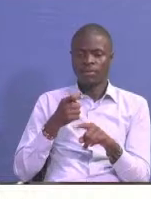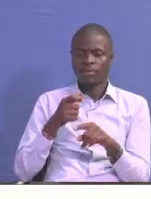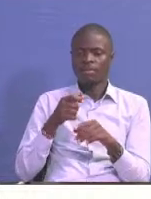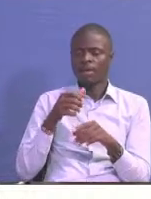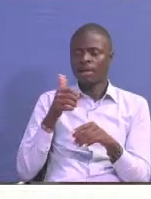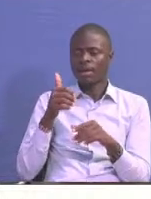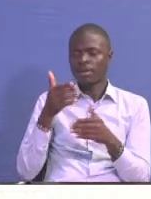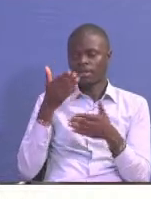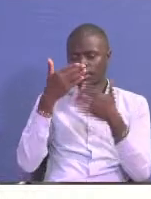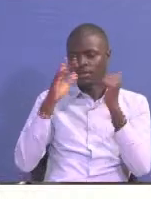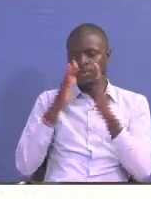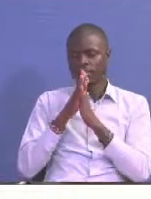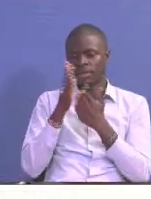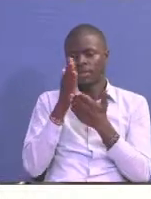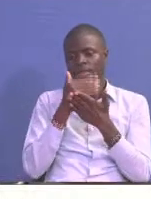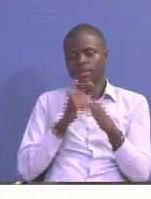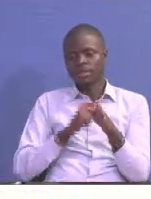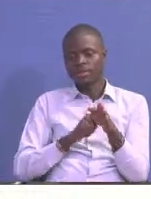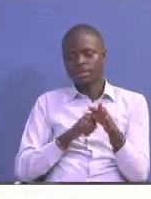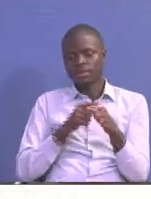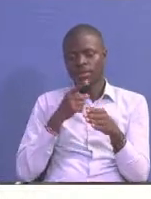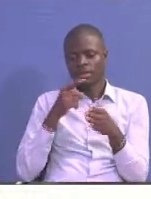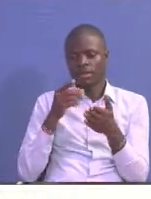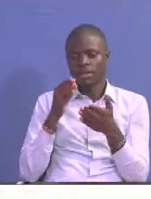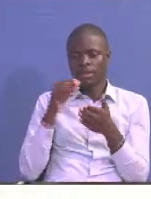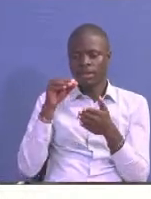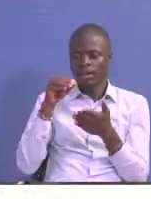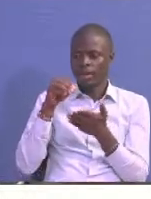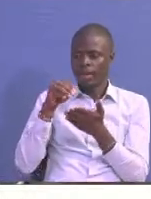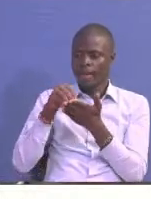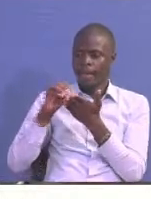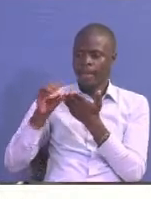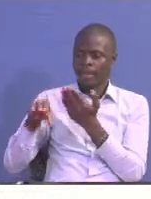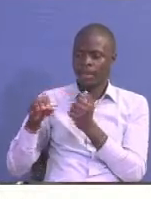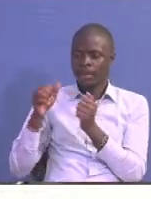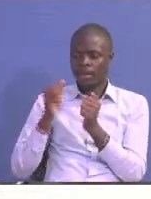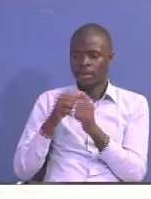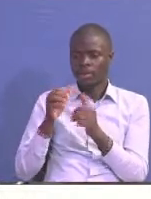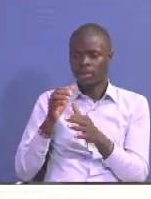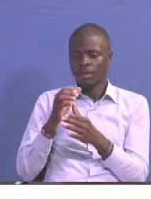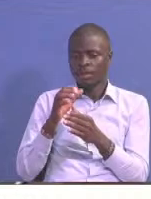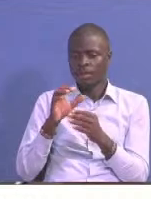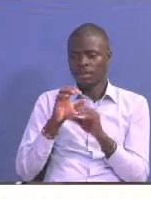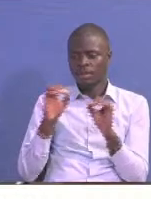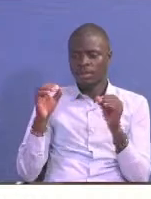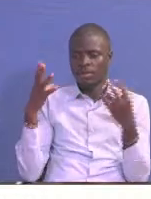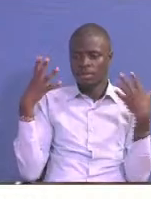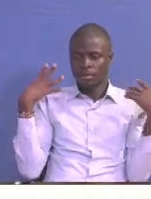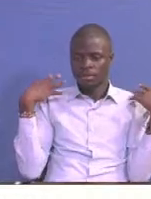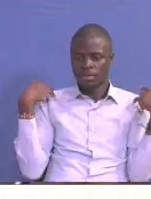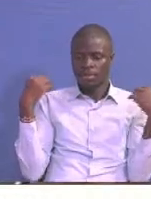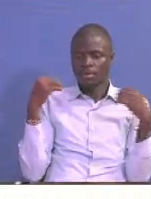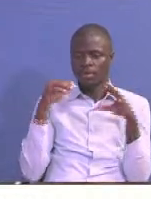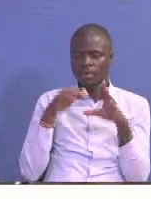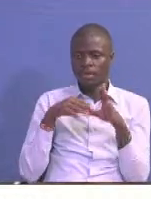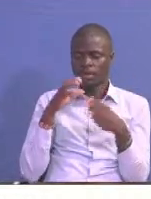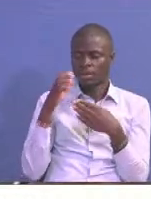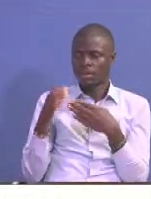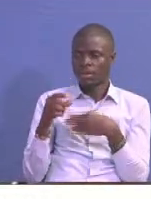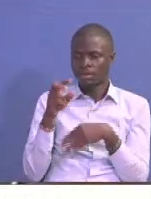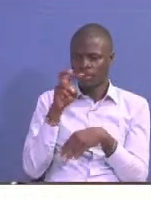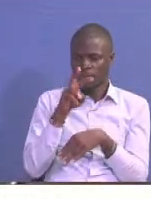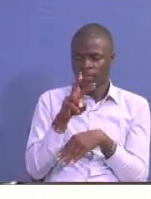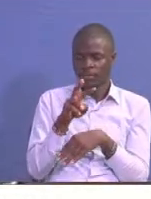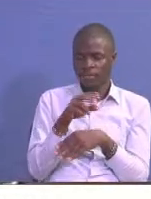they supplant what we already have without our participation. So in the end, you